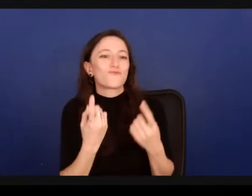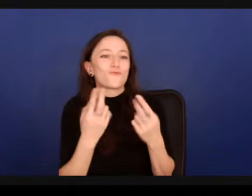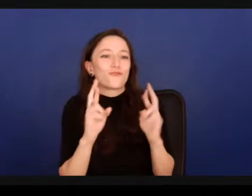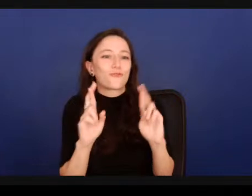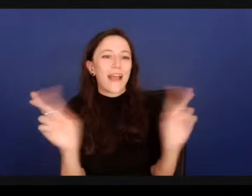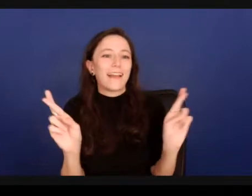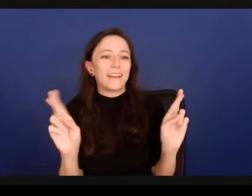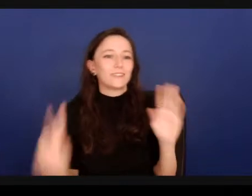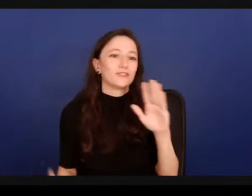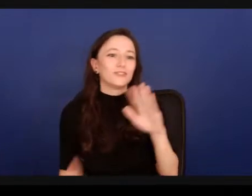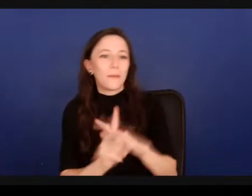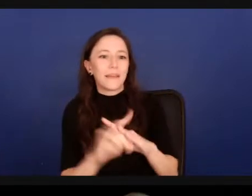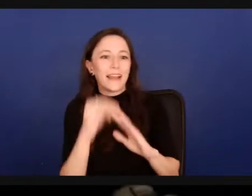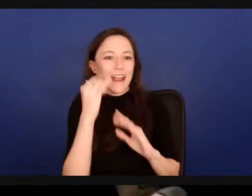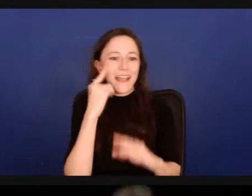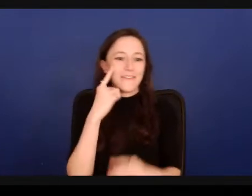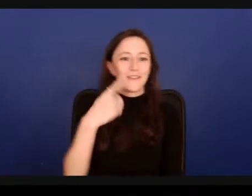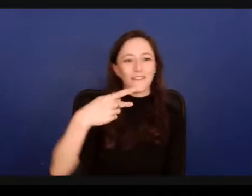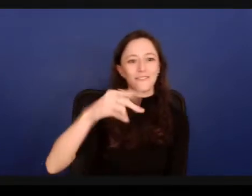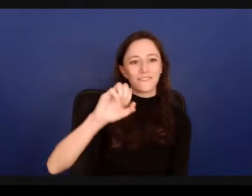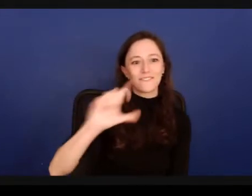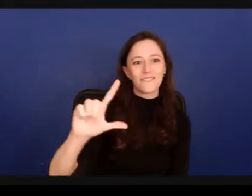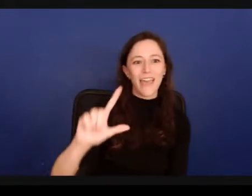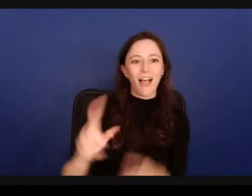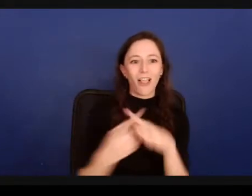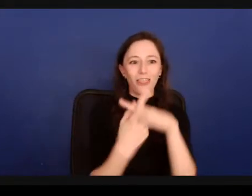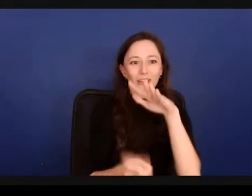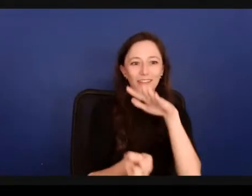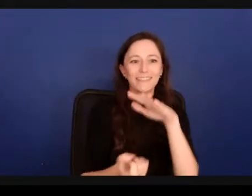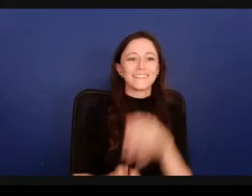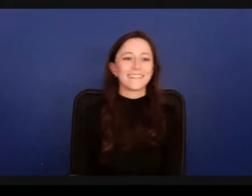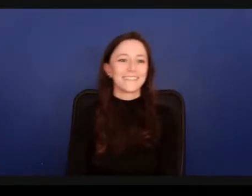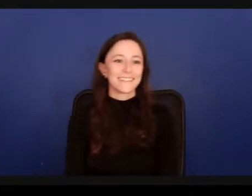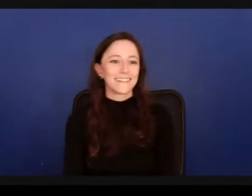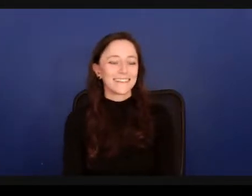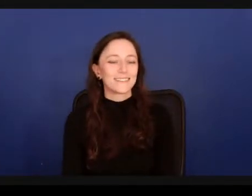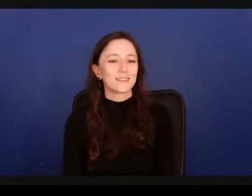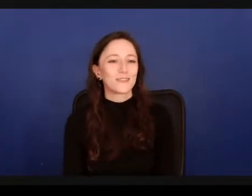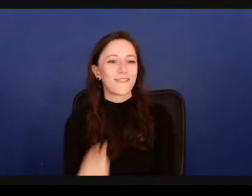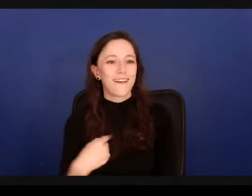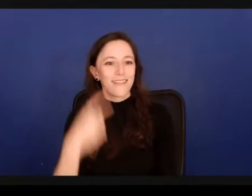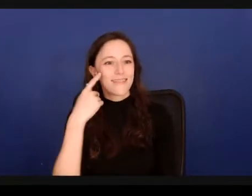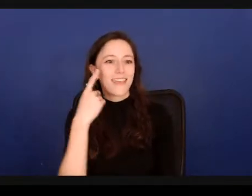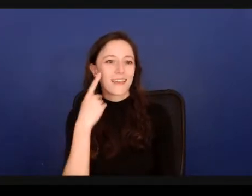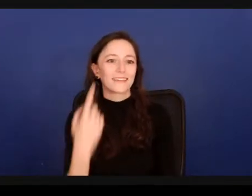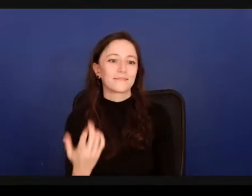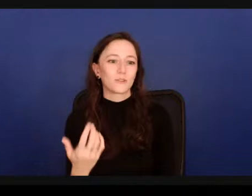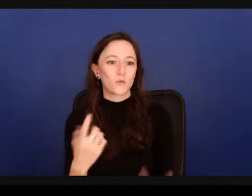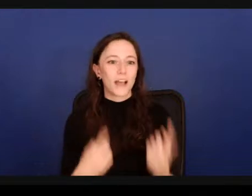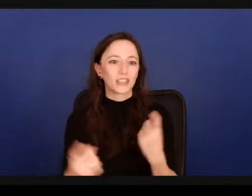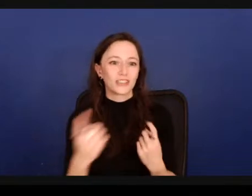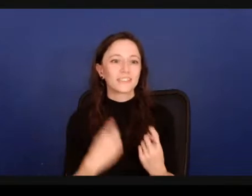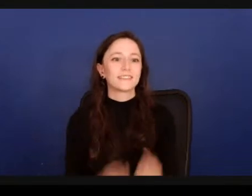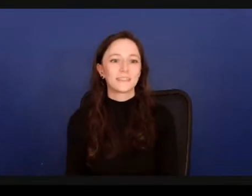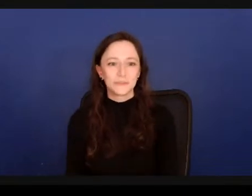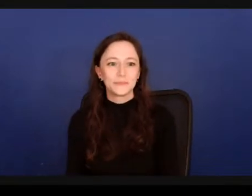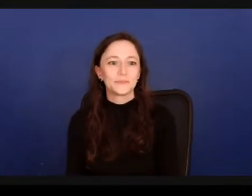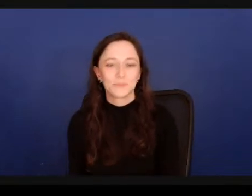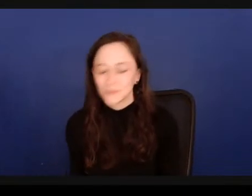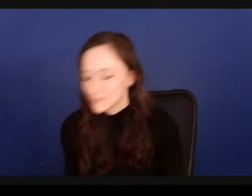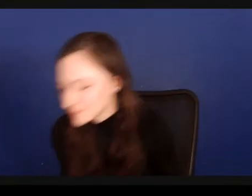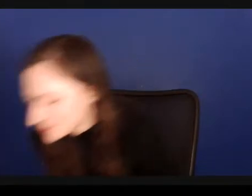right. So yeah, I think that gets us through that. We do have some questions. It's been away for a little while, so maybe we should do some. There's nothing